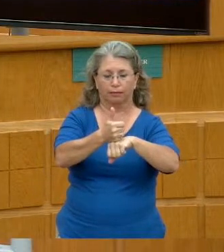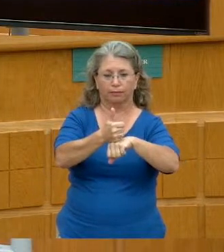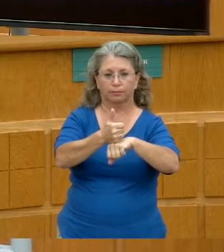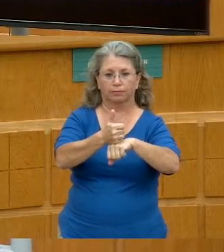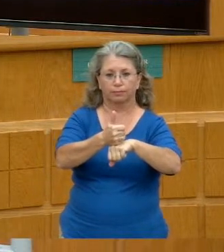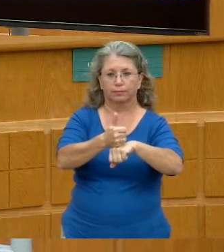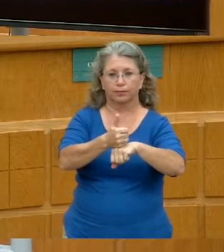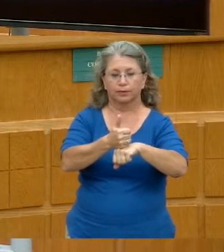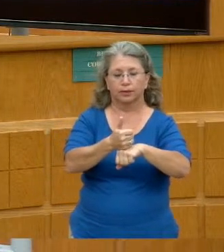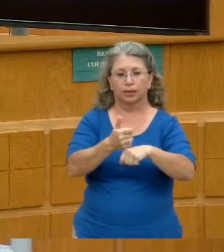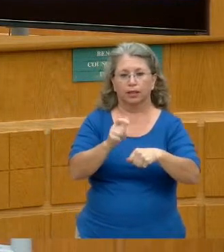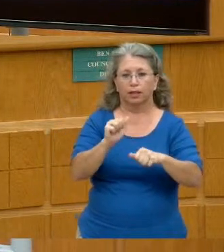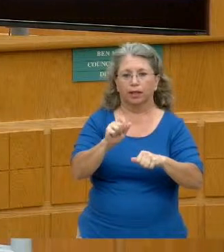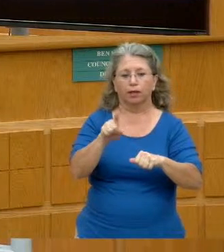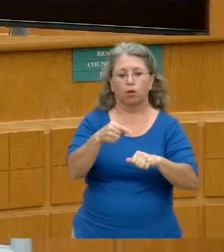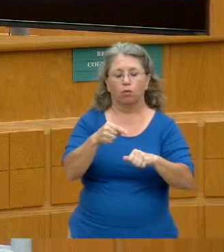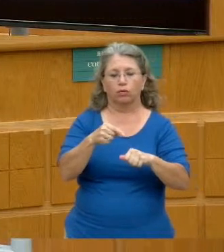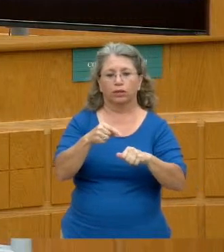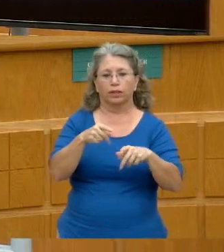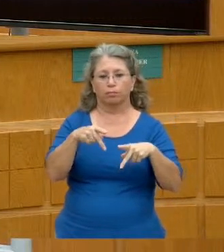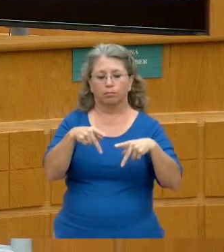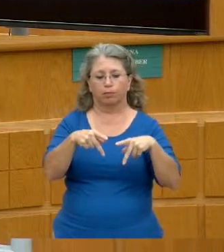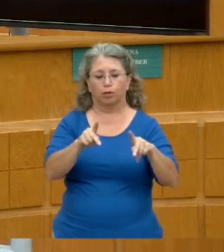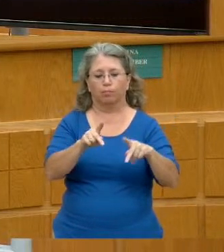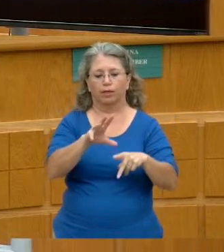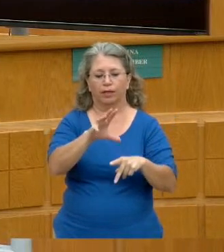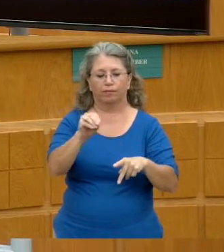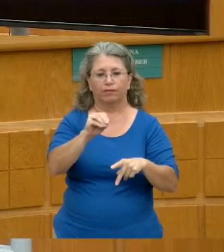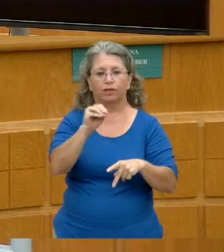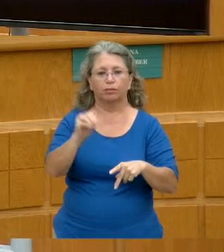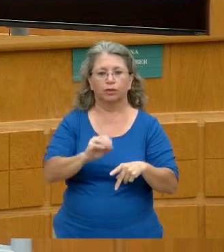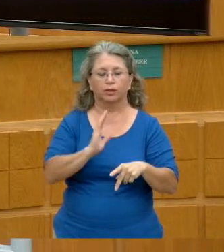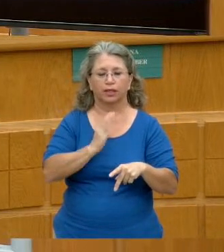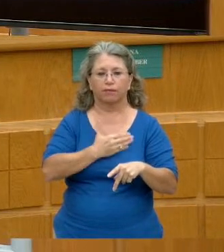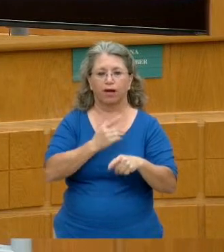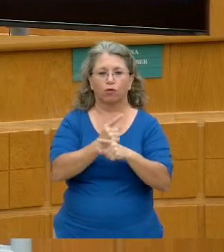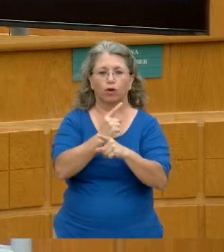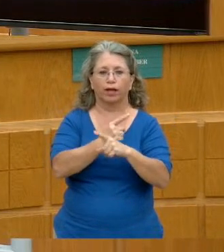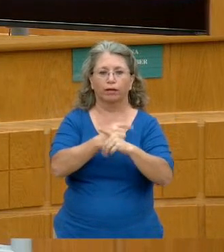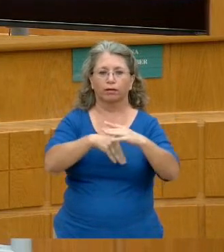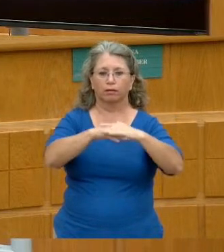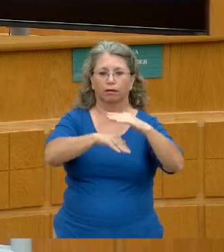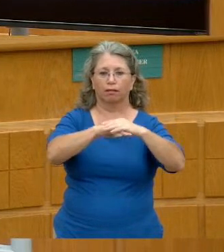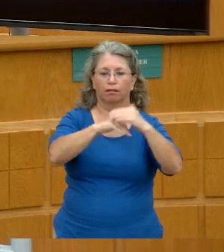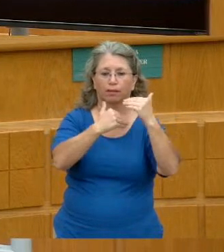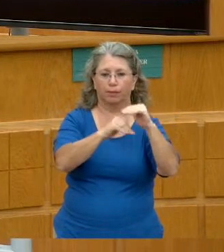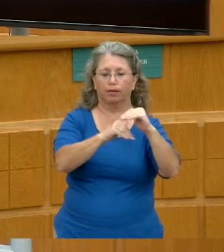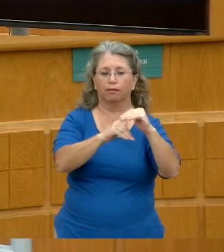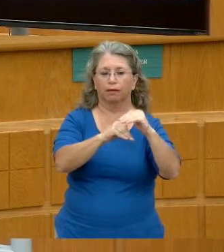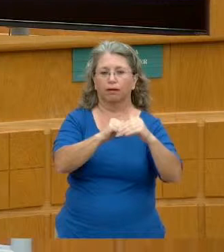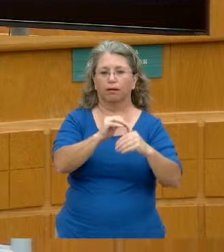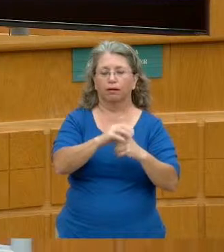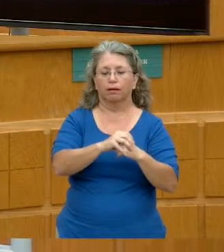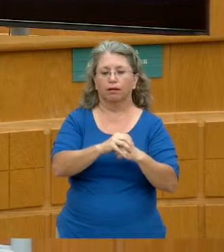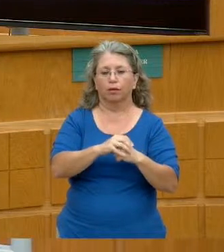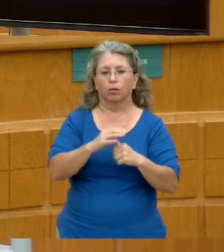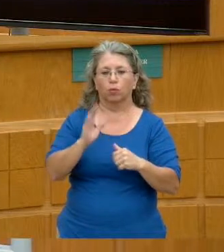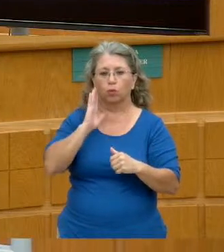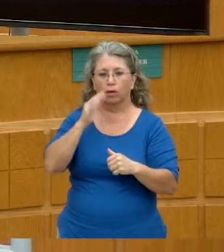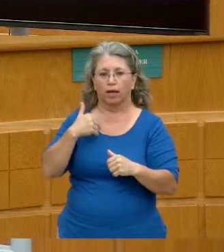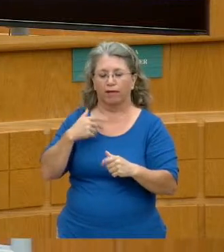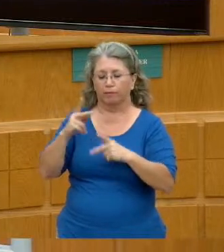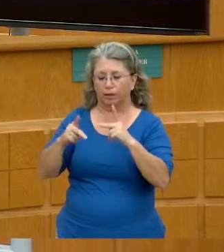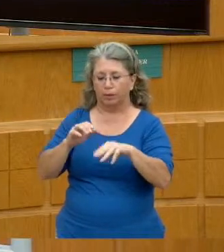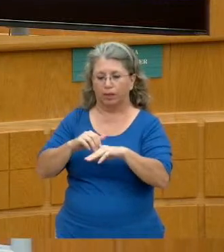And so we can only let 50% of our normal capacity of persons into those pool facilities. We have persons at the front gate. It's a